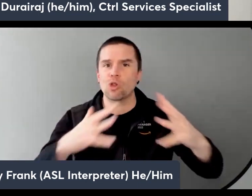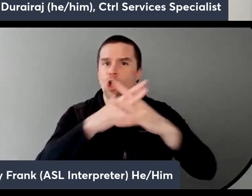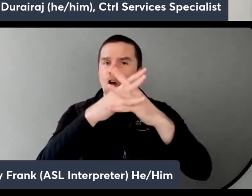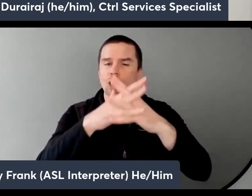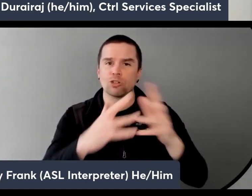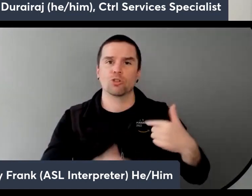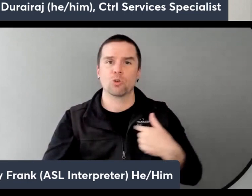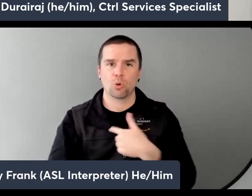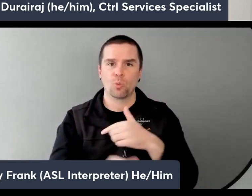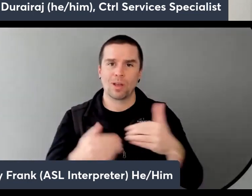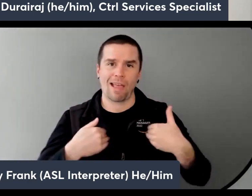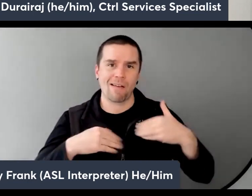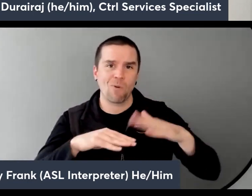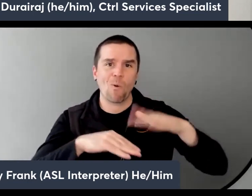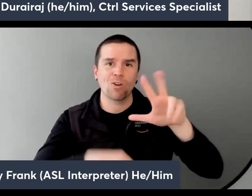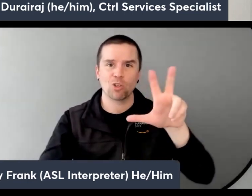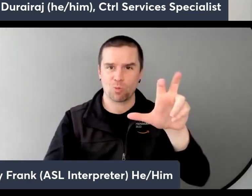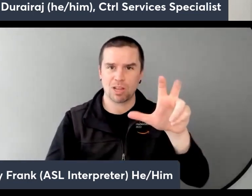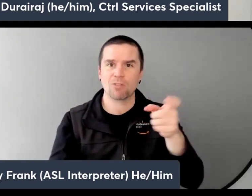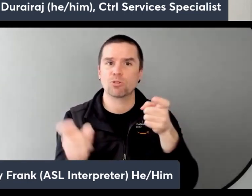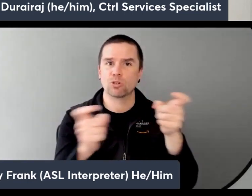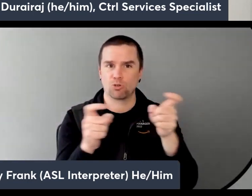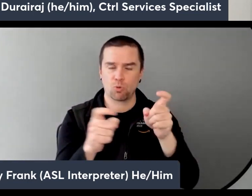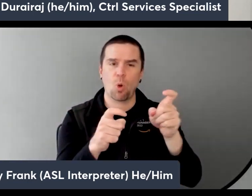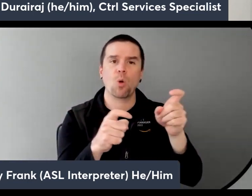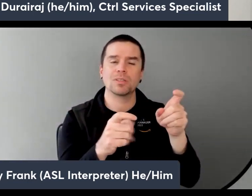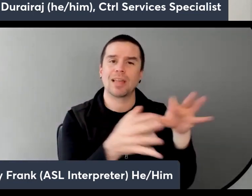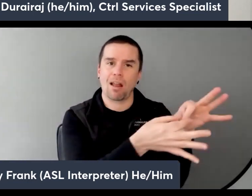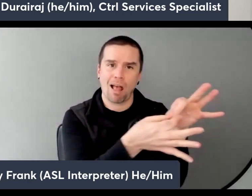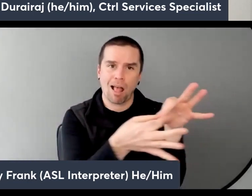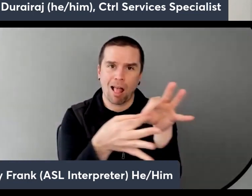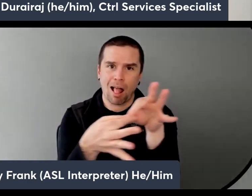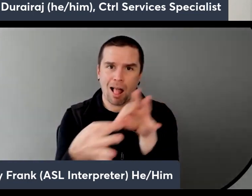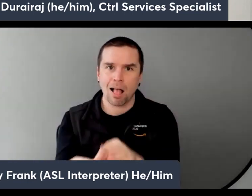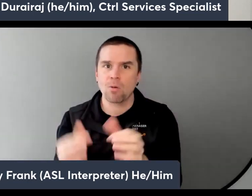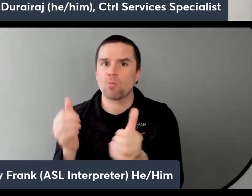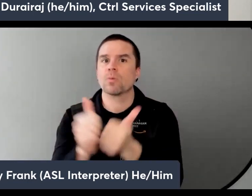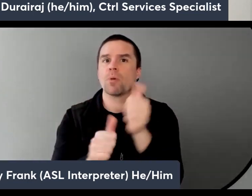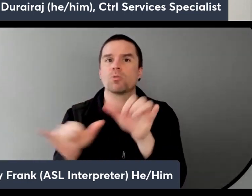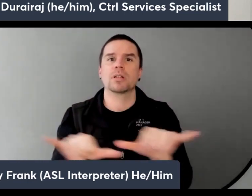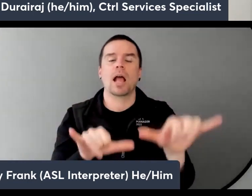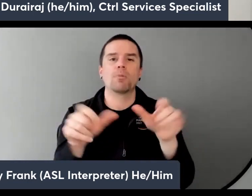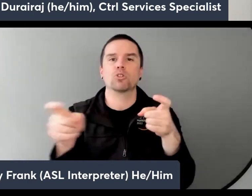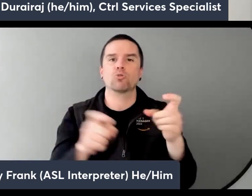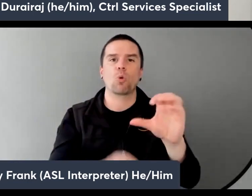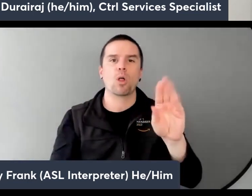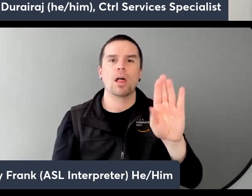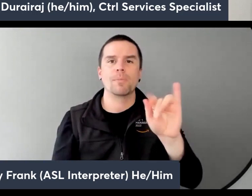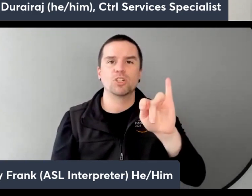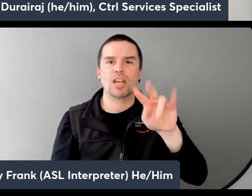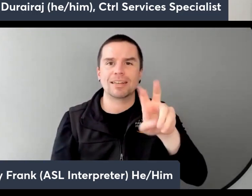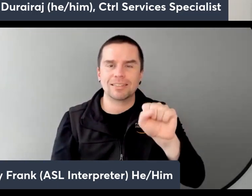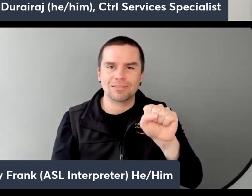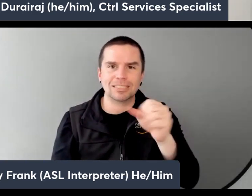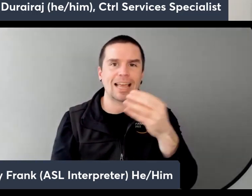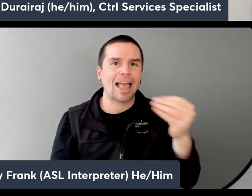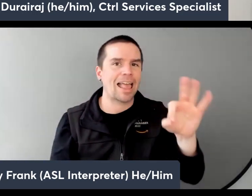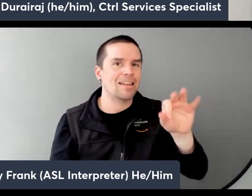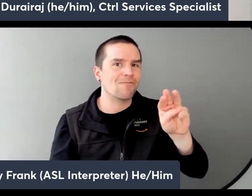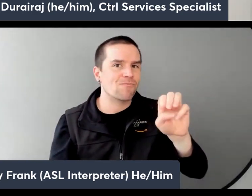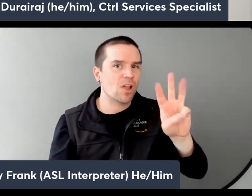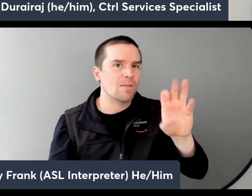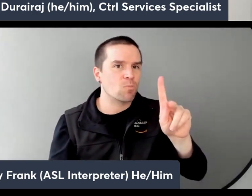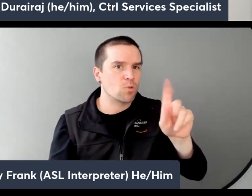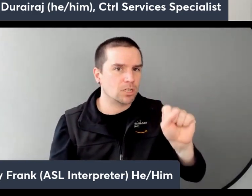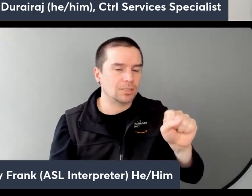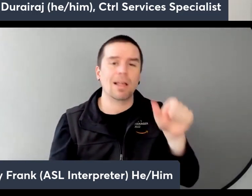controls, which are mapped to most common control objectives and frameworks. So this comprehensive controls management